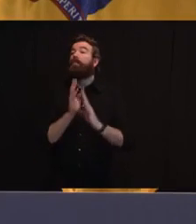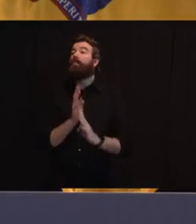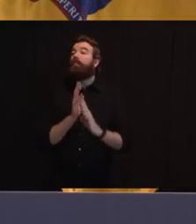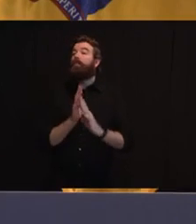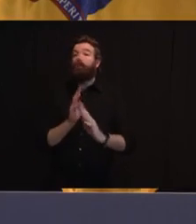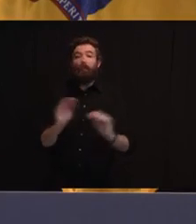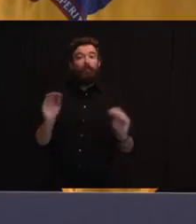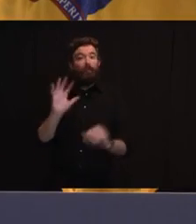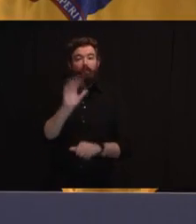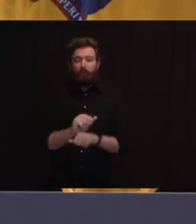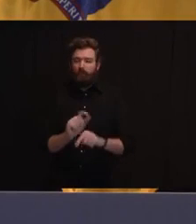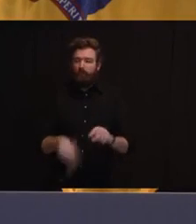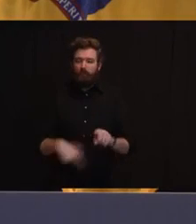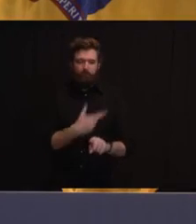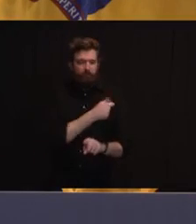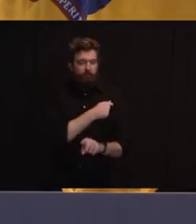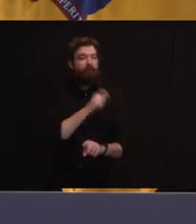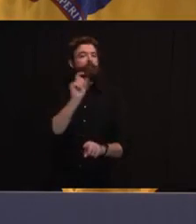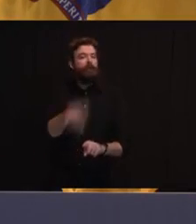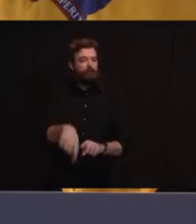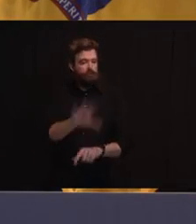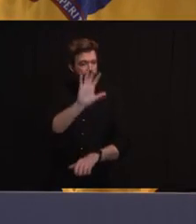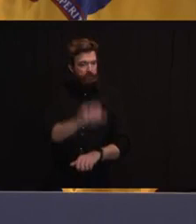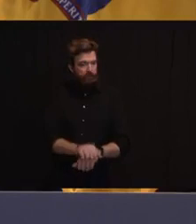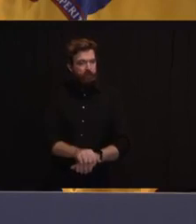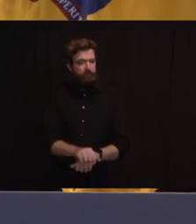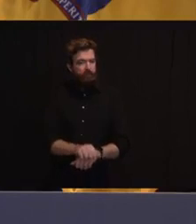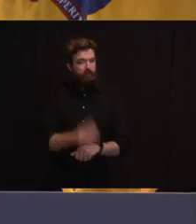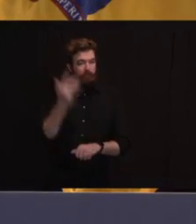thanks to the feds.